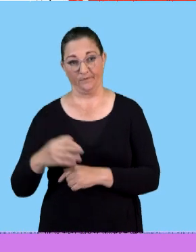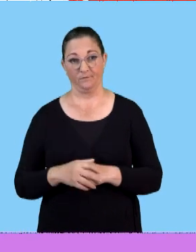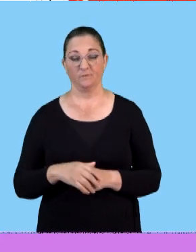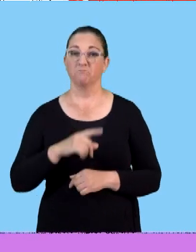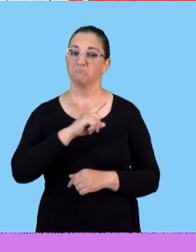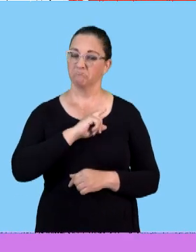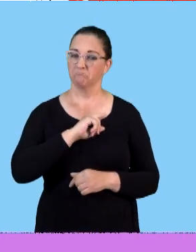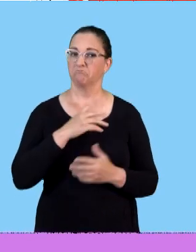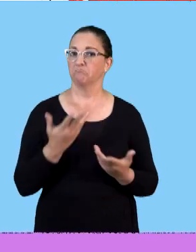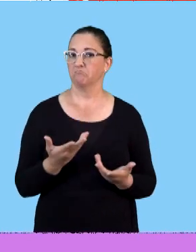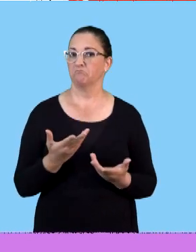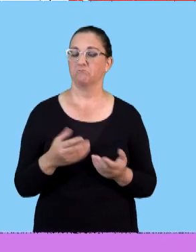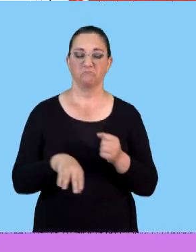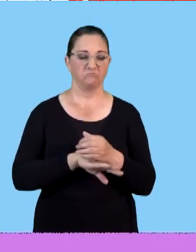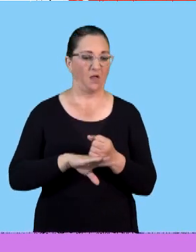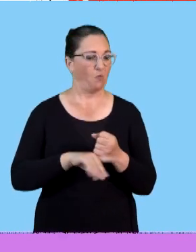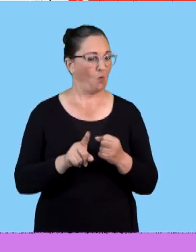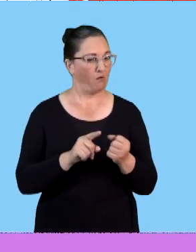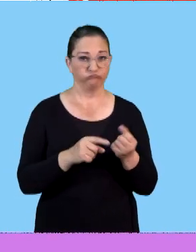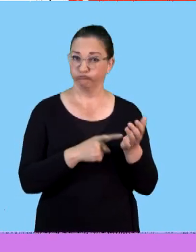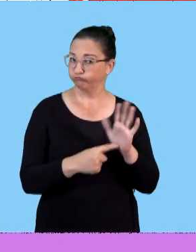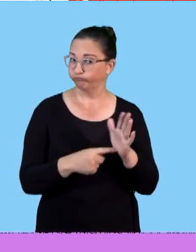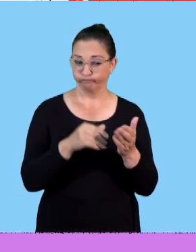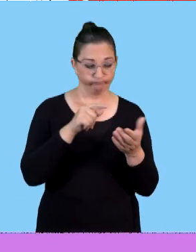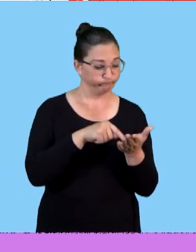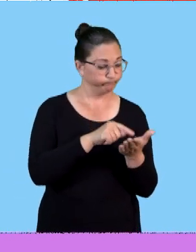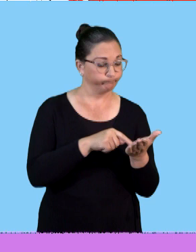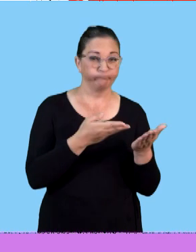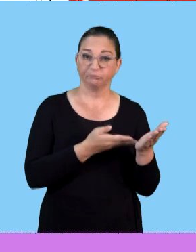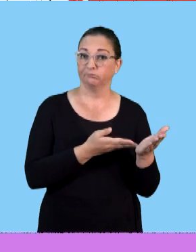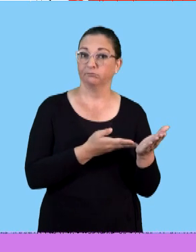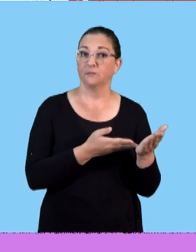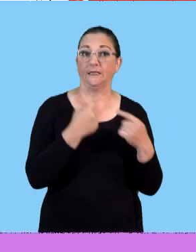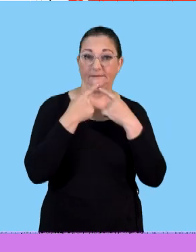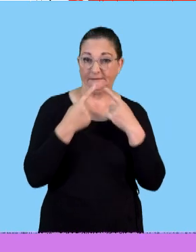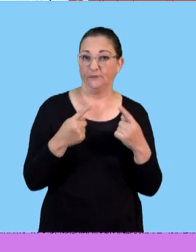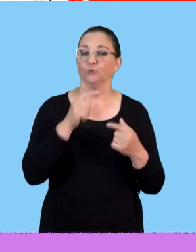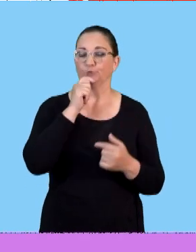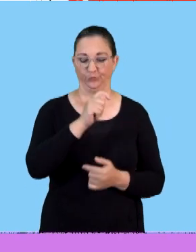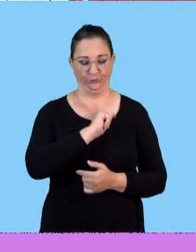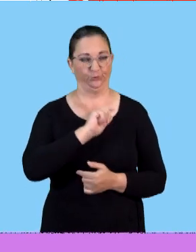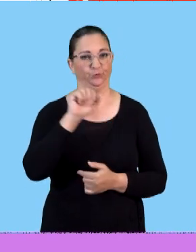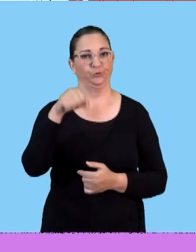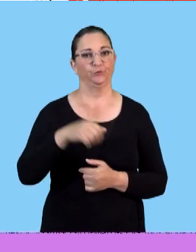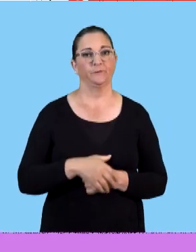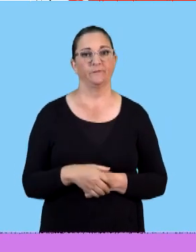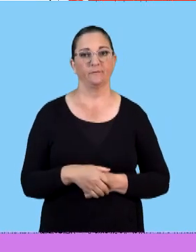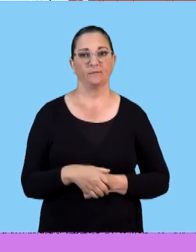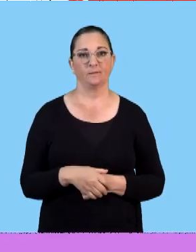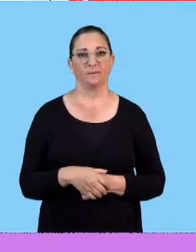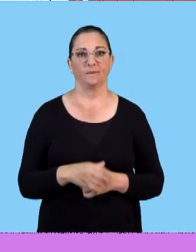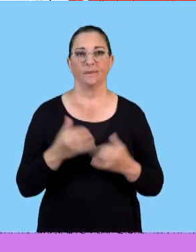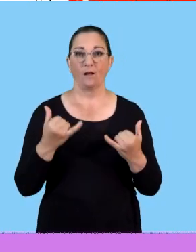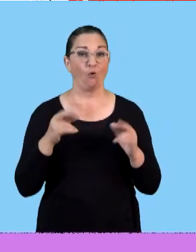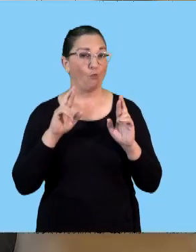45 cubic centimeters. So therefore, based on our calculation, this statement that was made here was